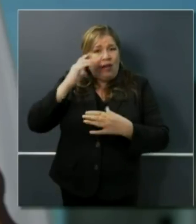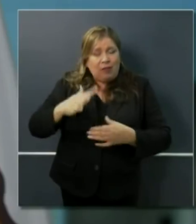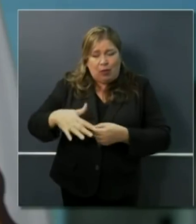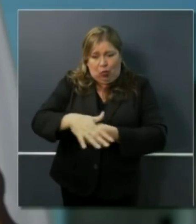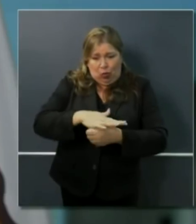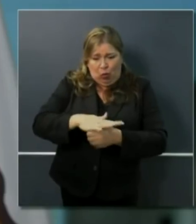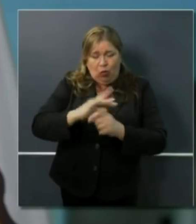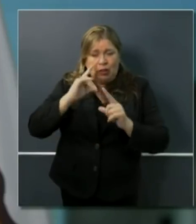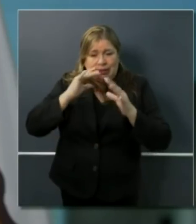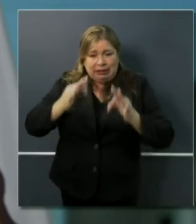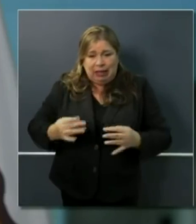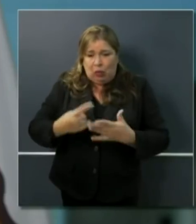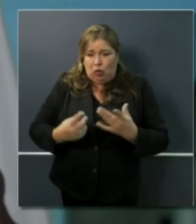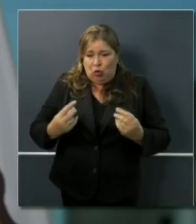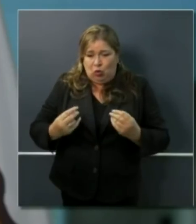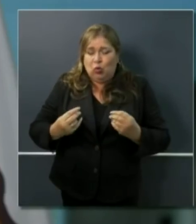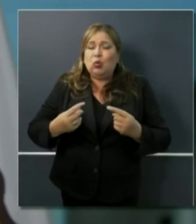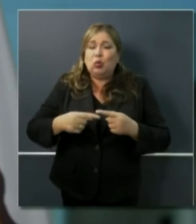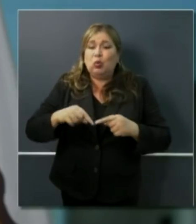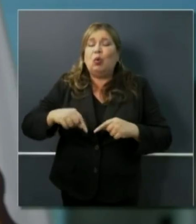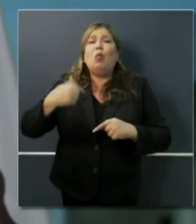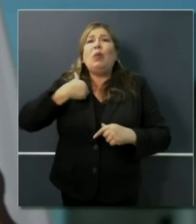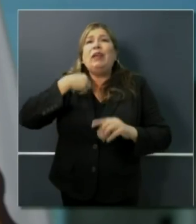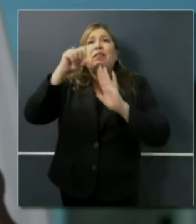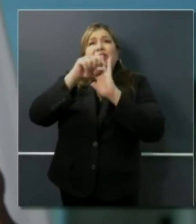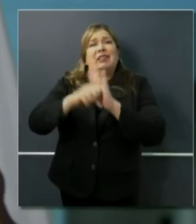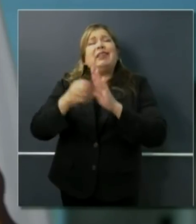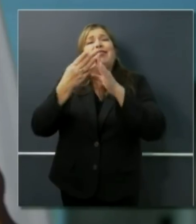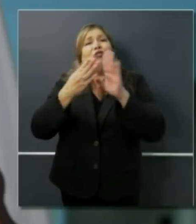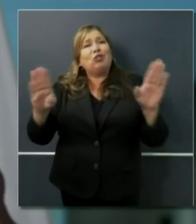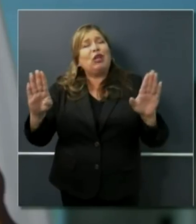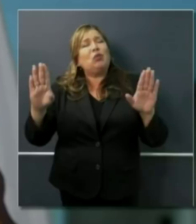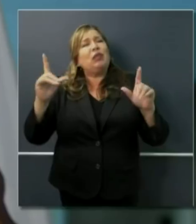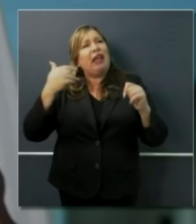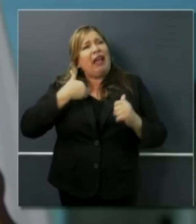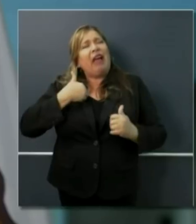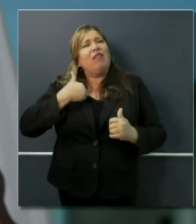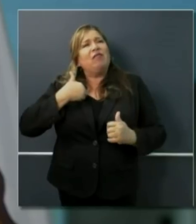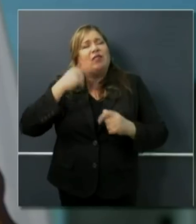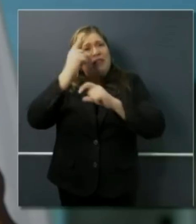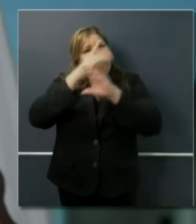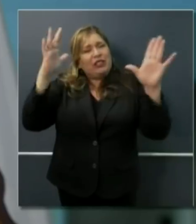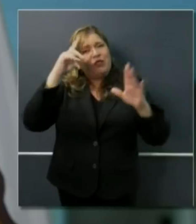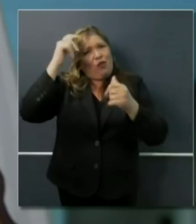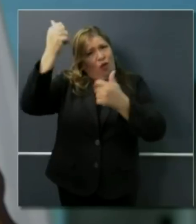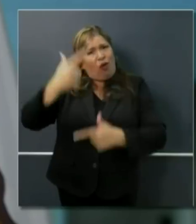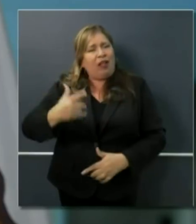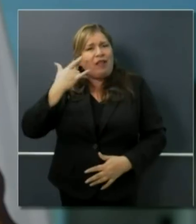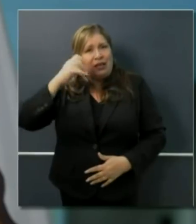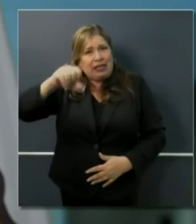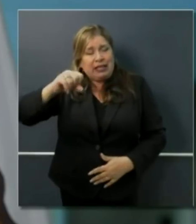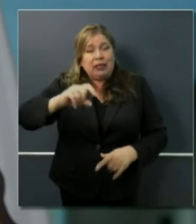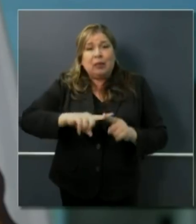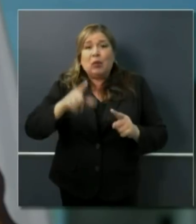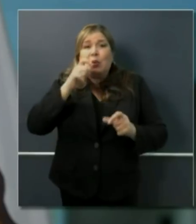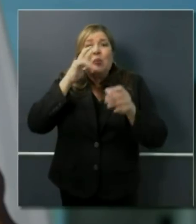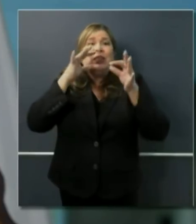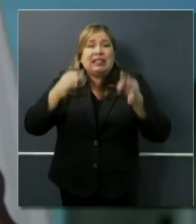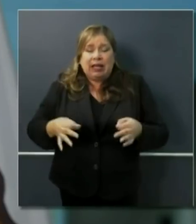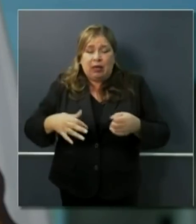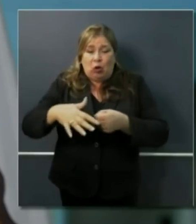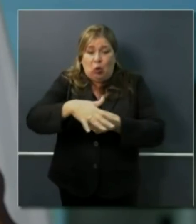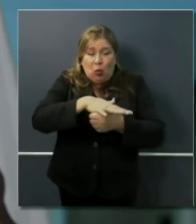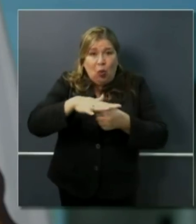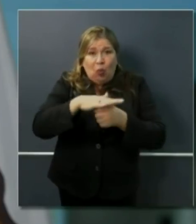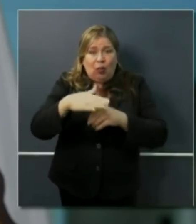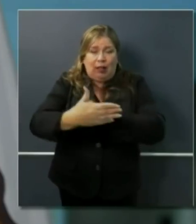vision, but it will be realized at the local level. Local governments, local counties, local health directors will have